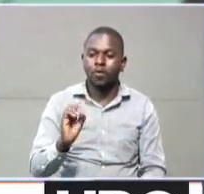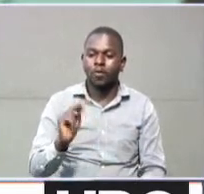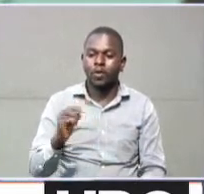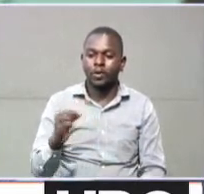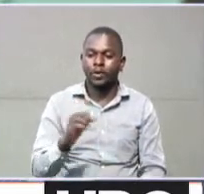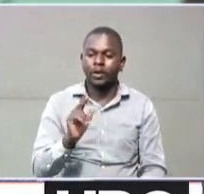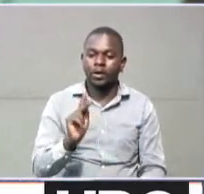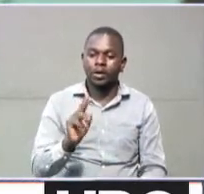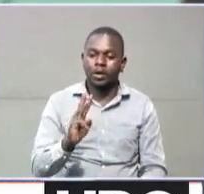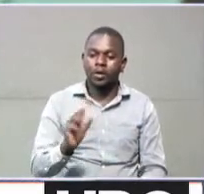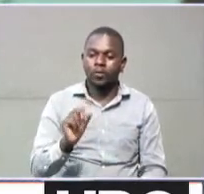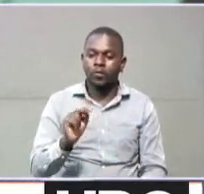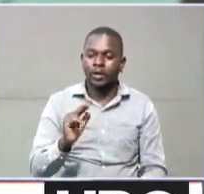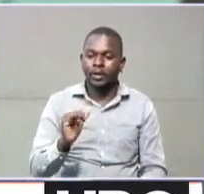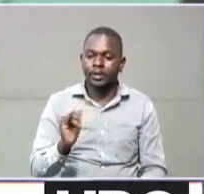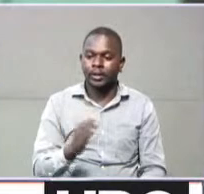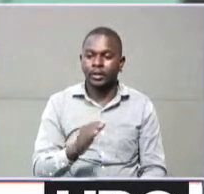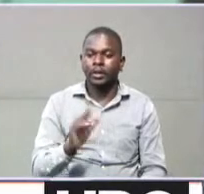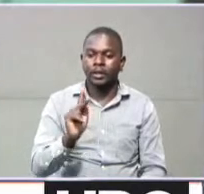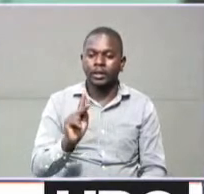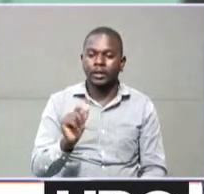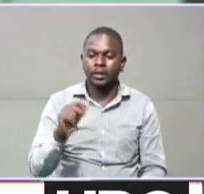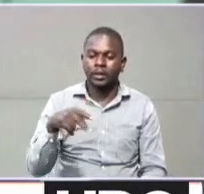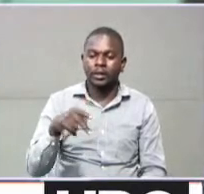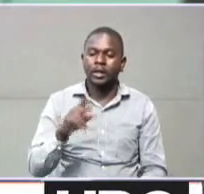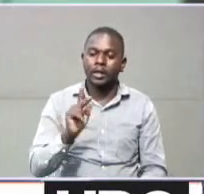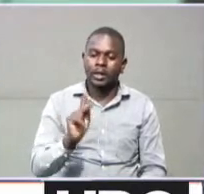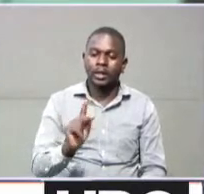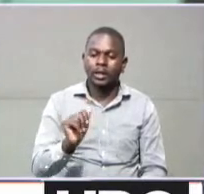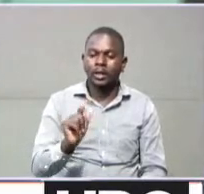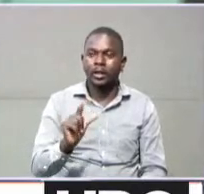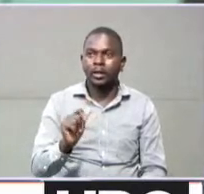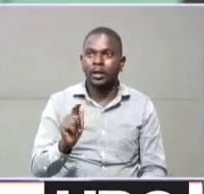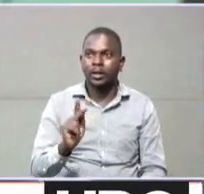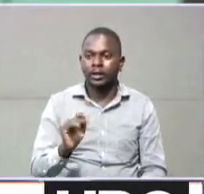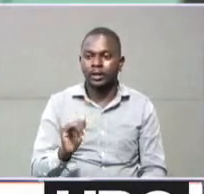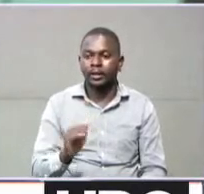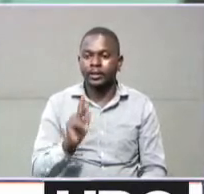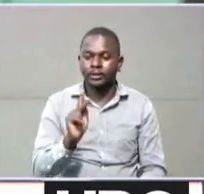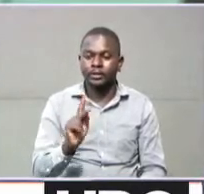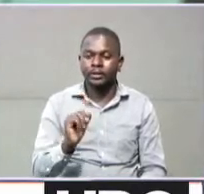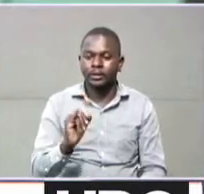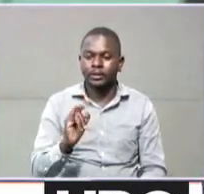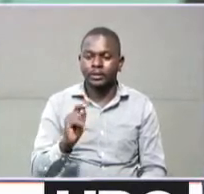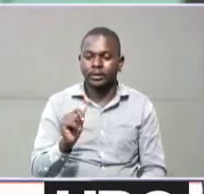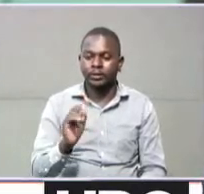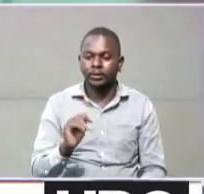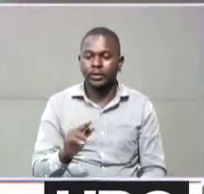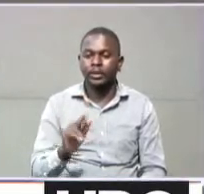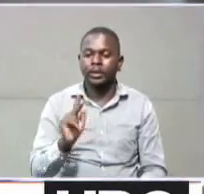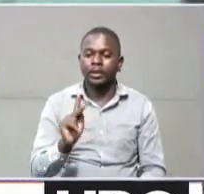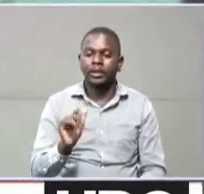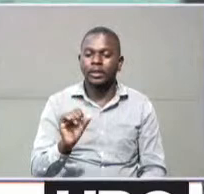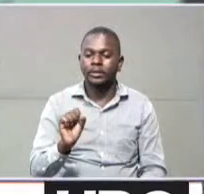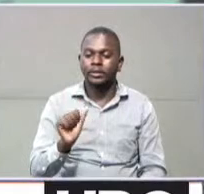koania kaperabiong karaki kitaguenda kasanda